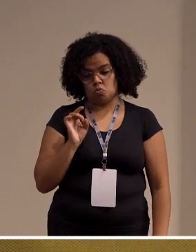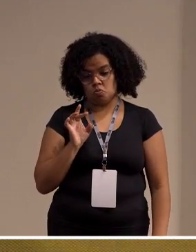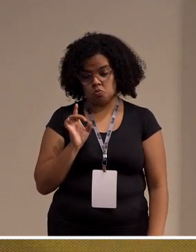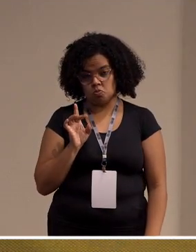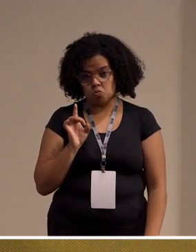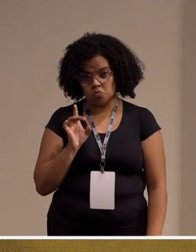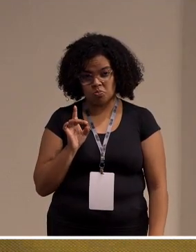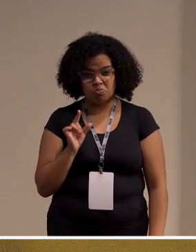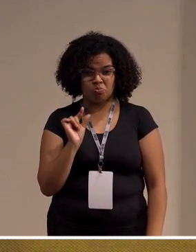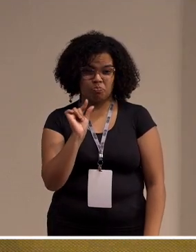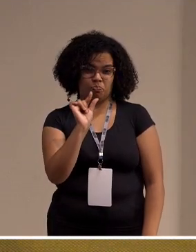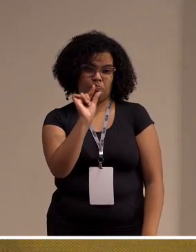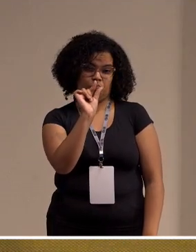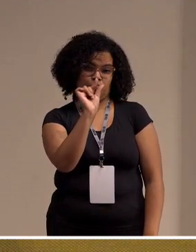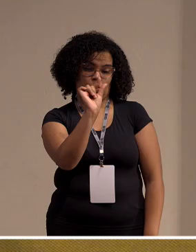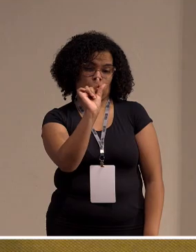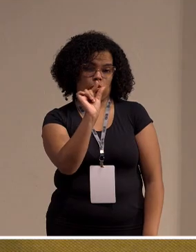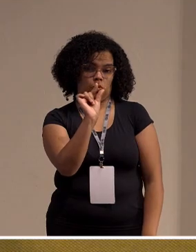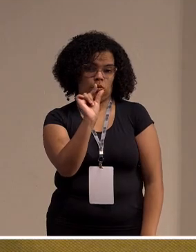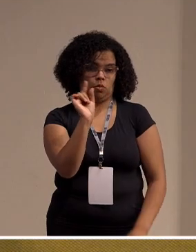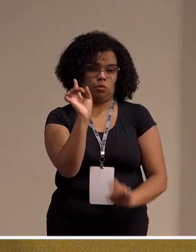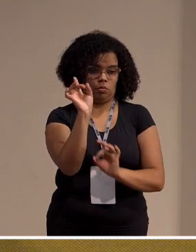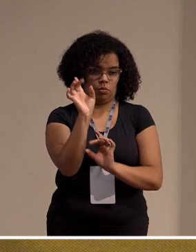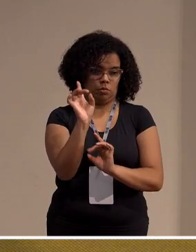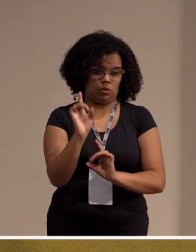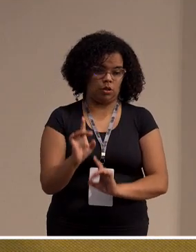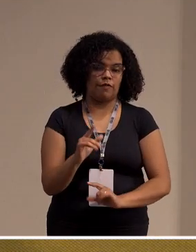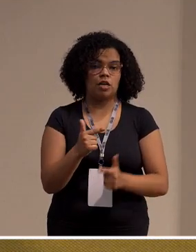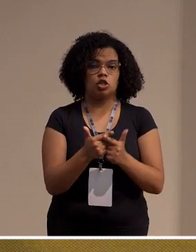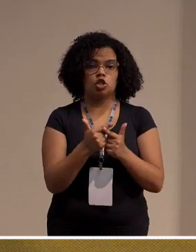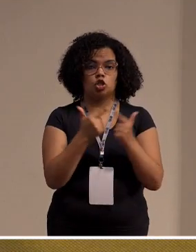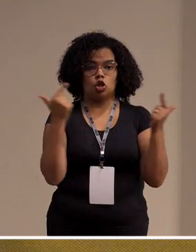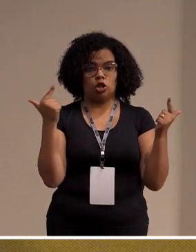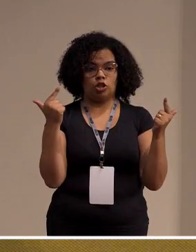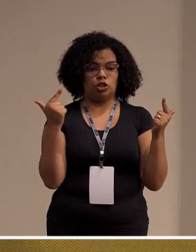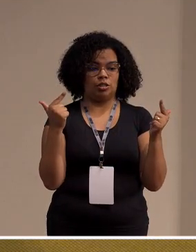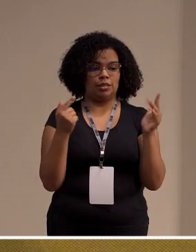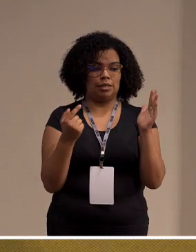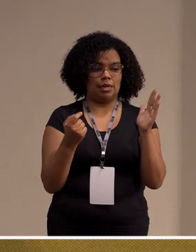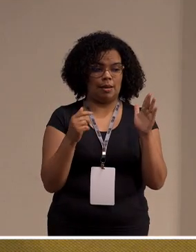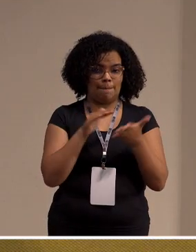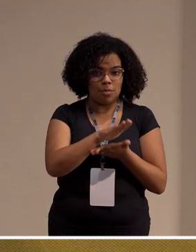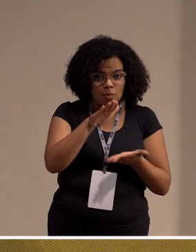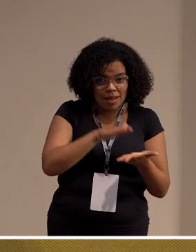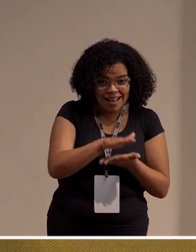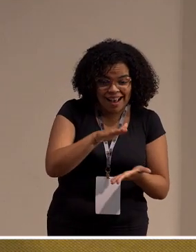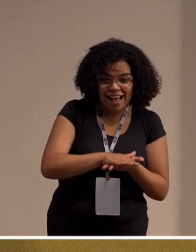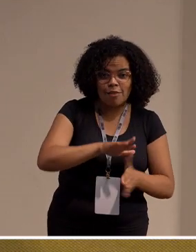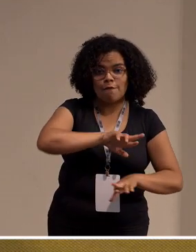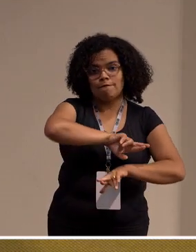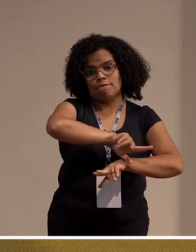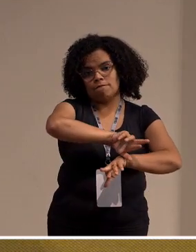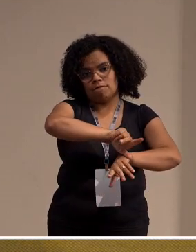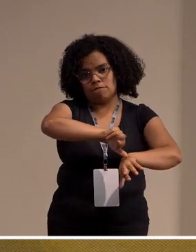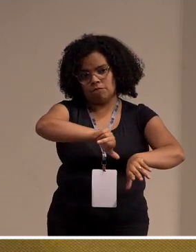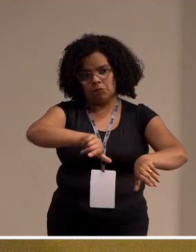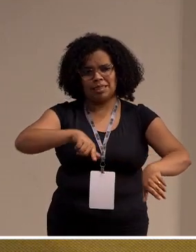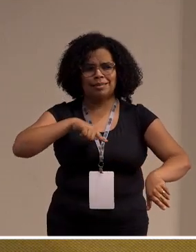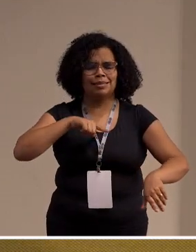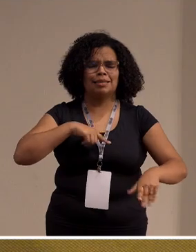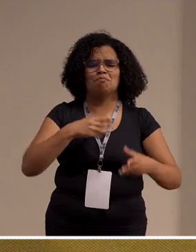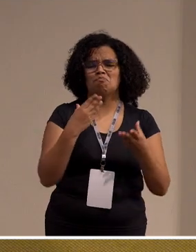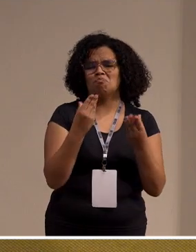get published on a regular basis. But the reality is, there's so many talented writers,